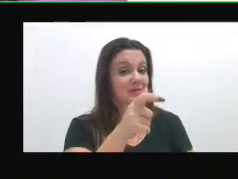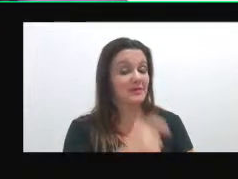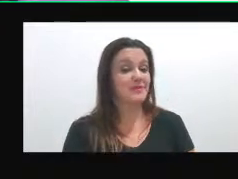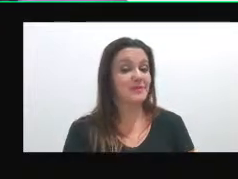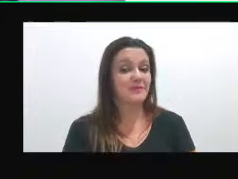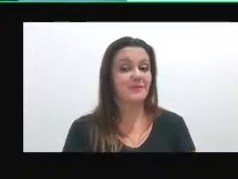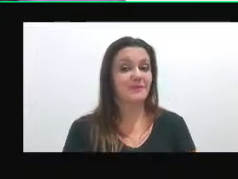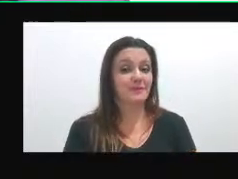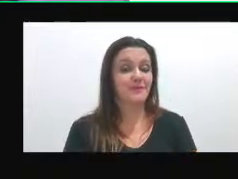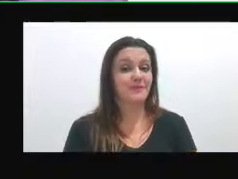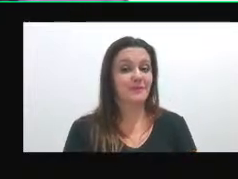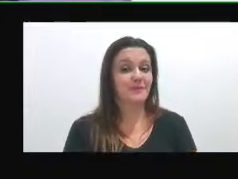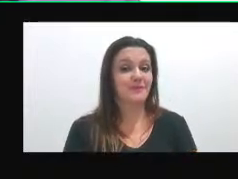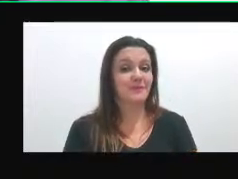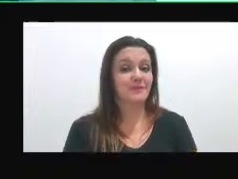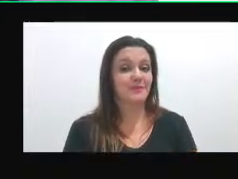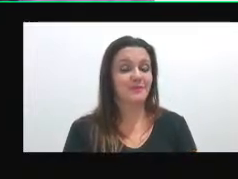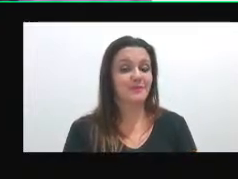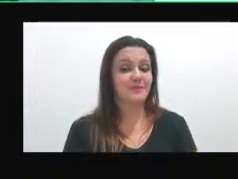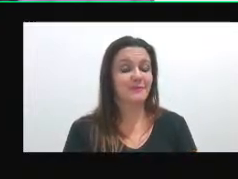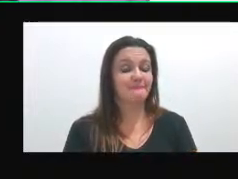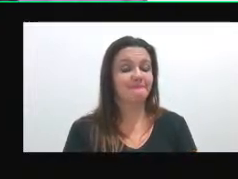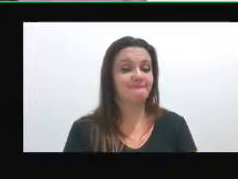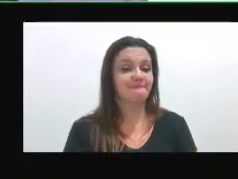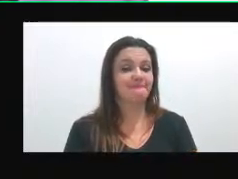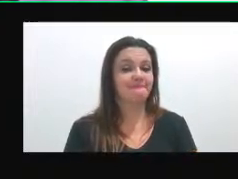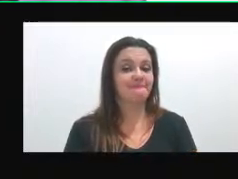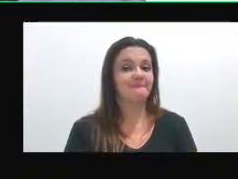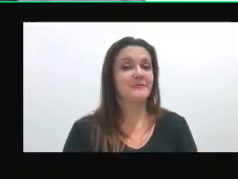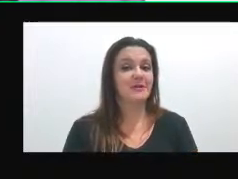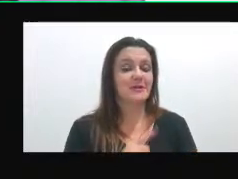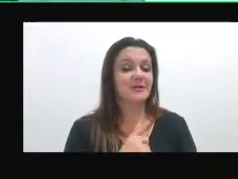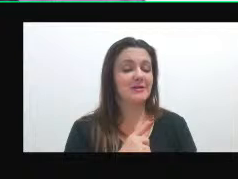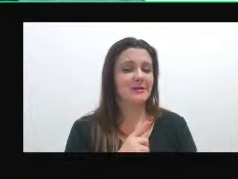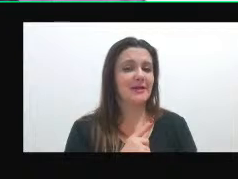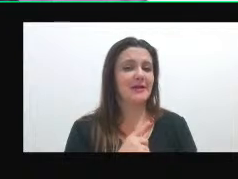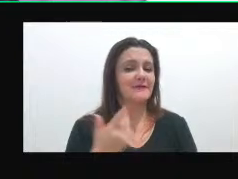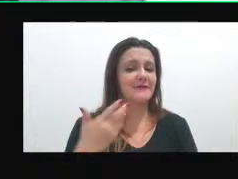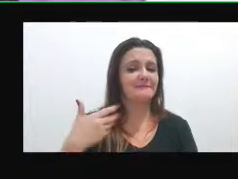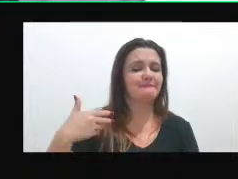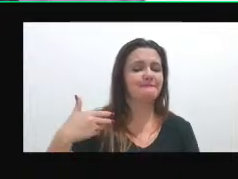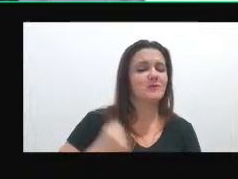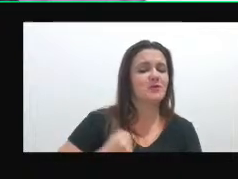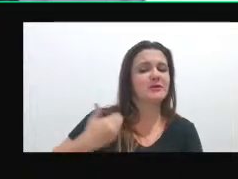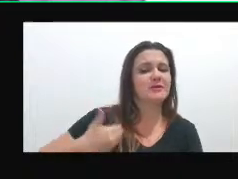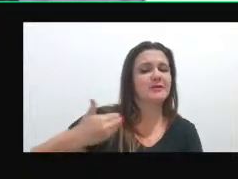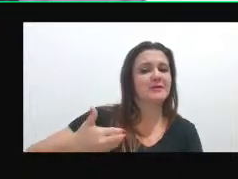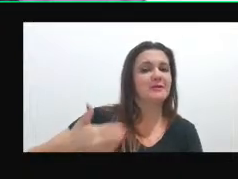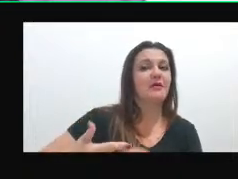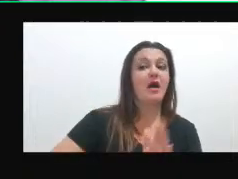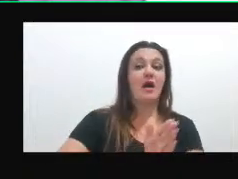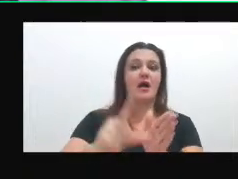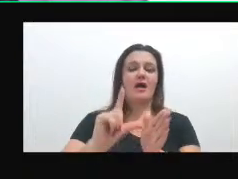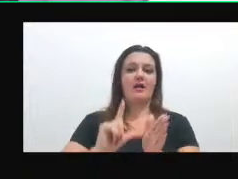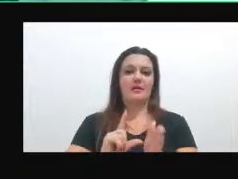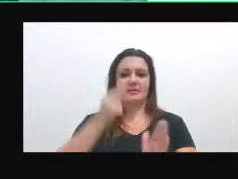that has come up over the years. Before AI, when technology started having a big